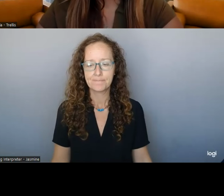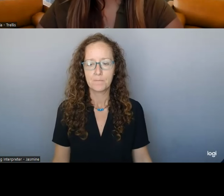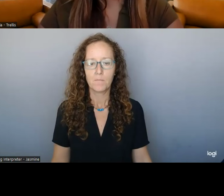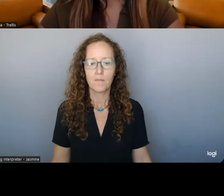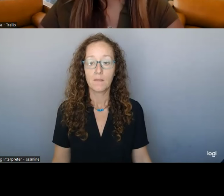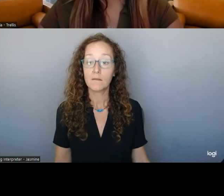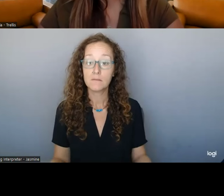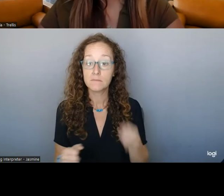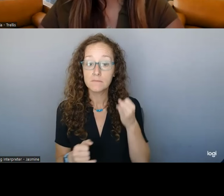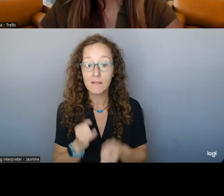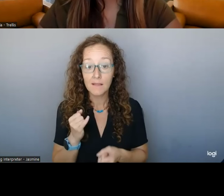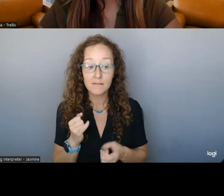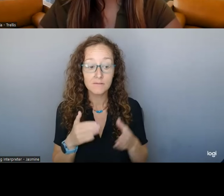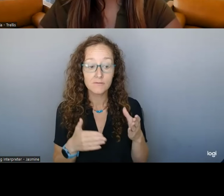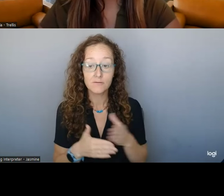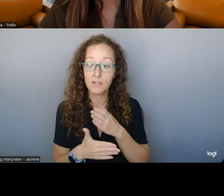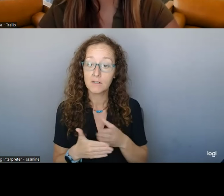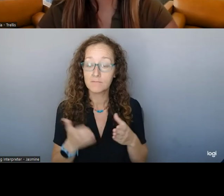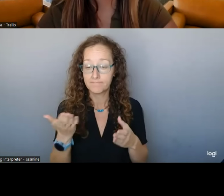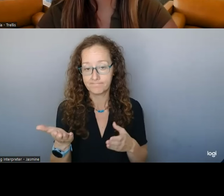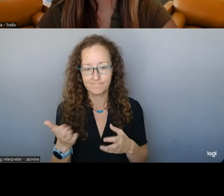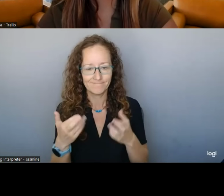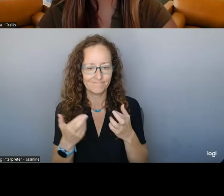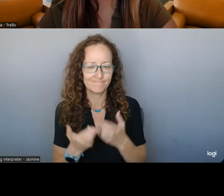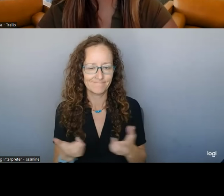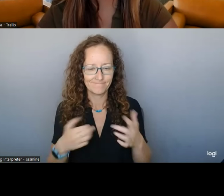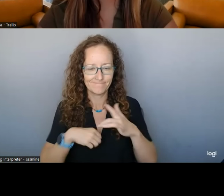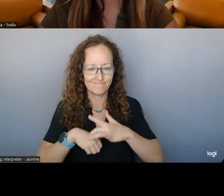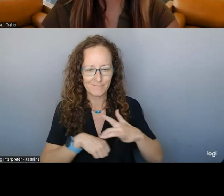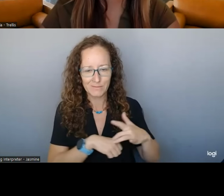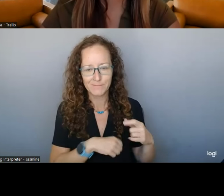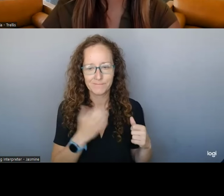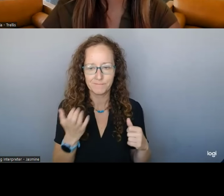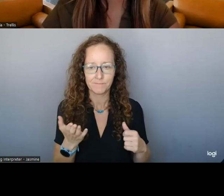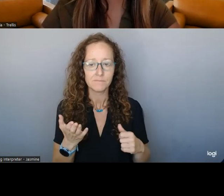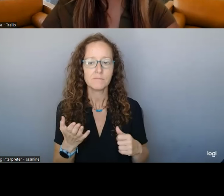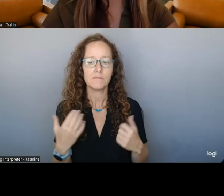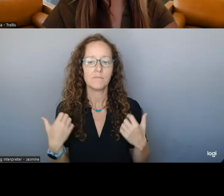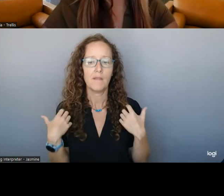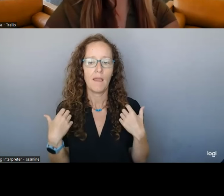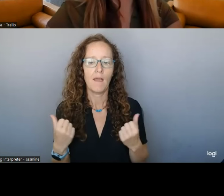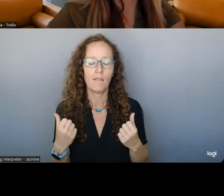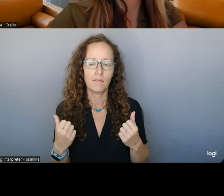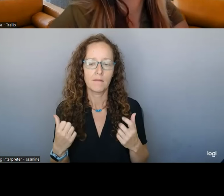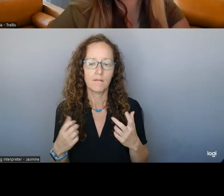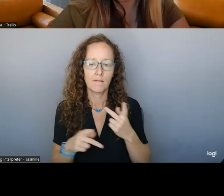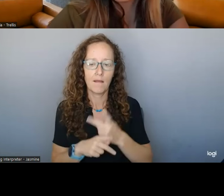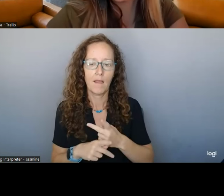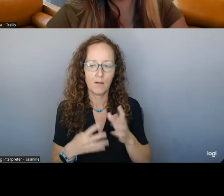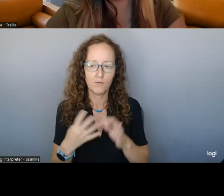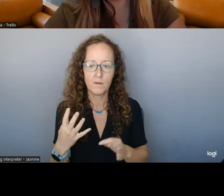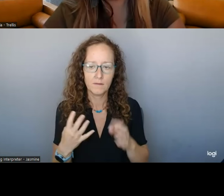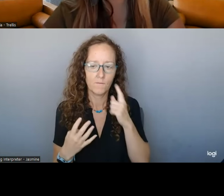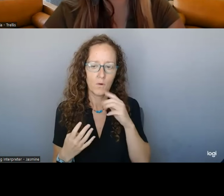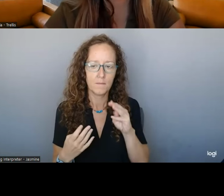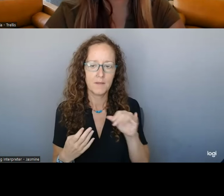Finally, I just want to share a resource for you. The Healthcare Choices for Minnesotans on Medicare includes a